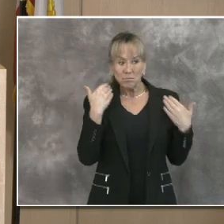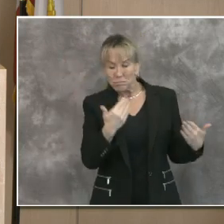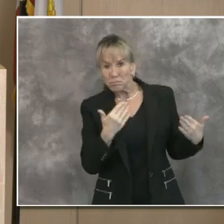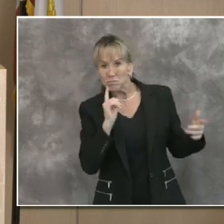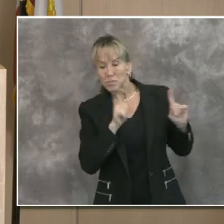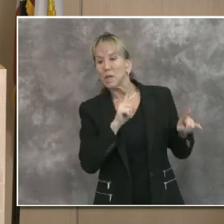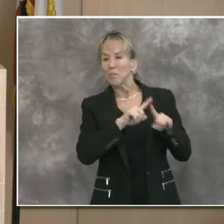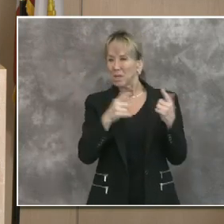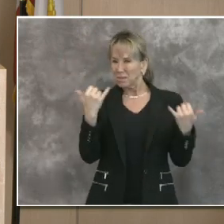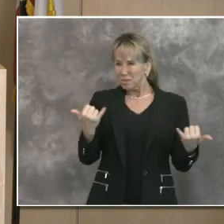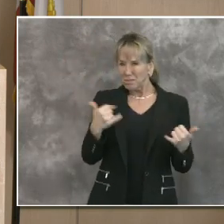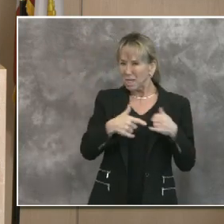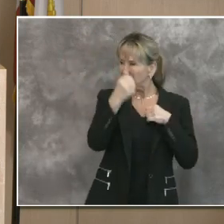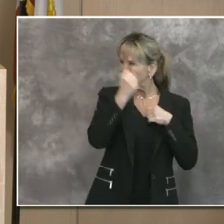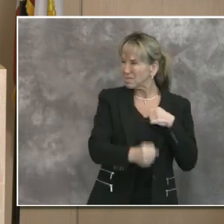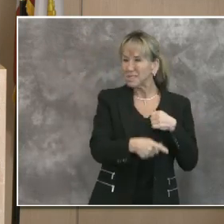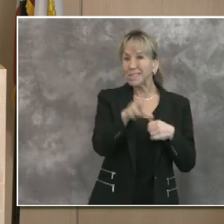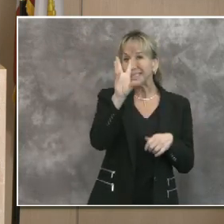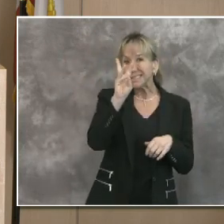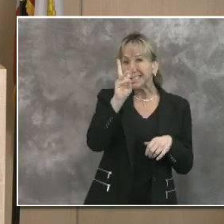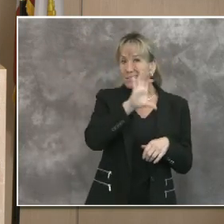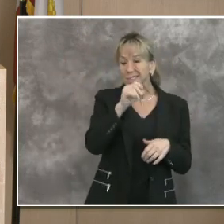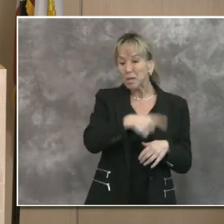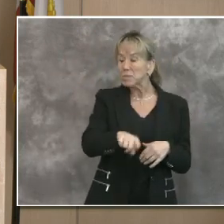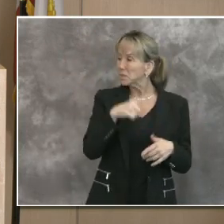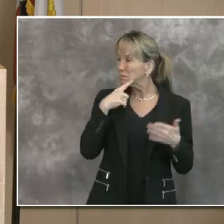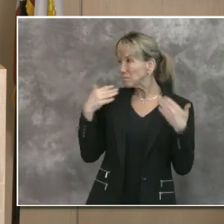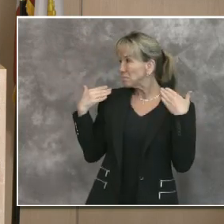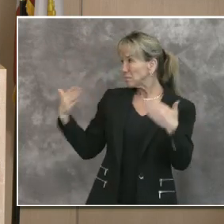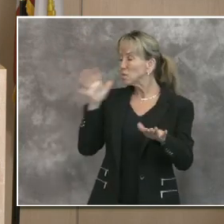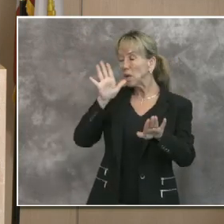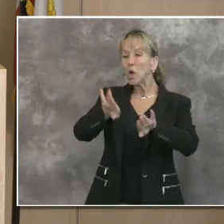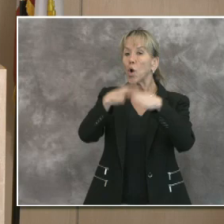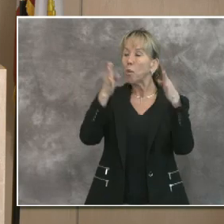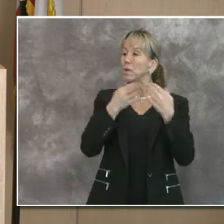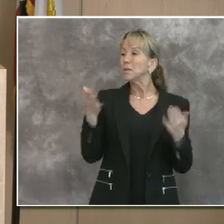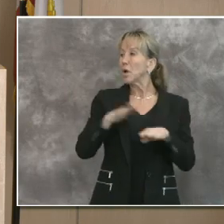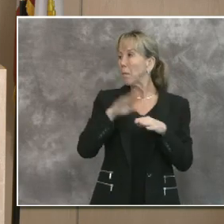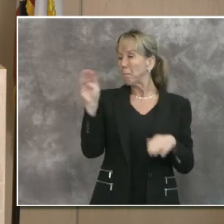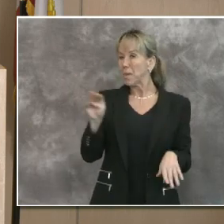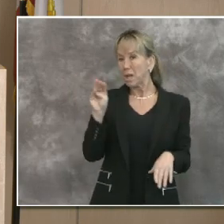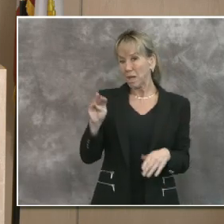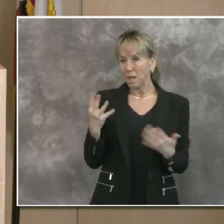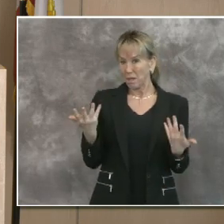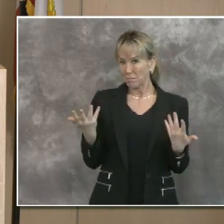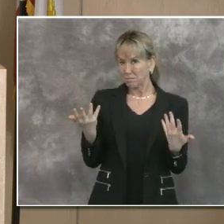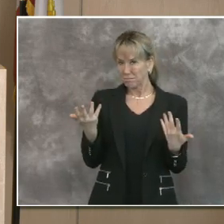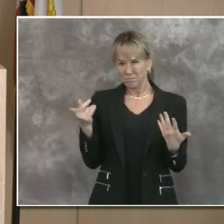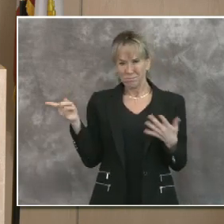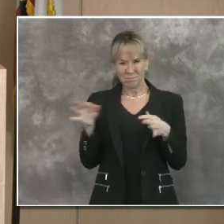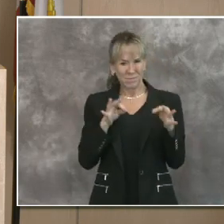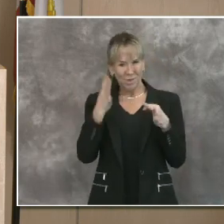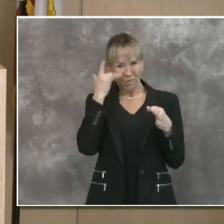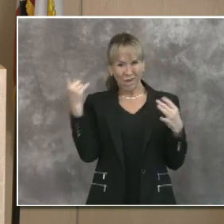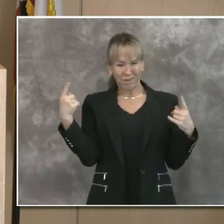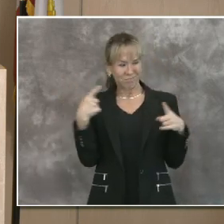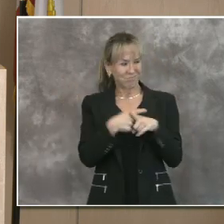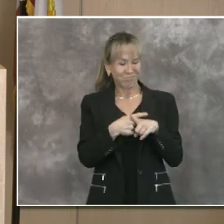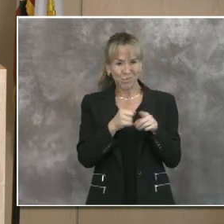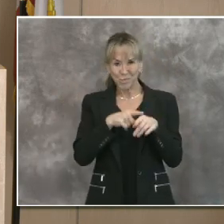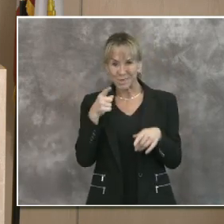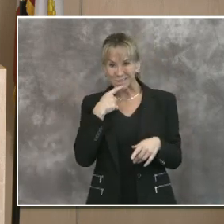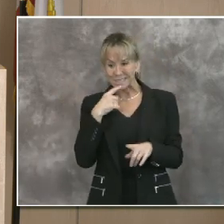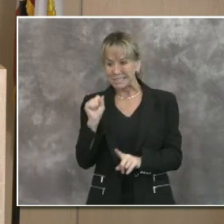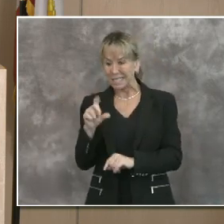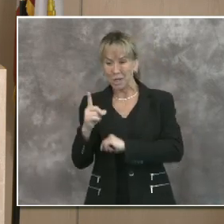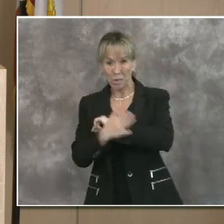announced today they will reopen certain outdoor businesses and other facilities on Monday. Can you please explain why there is a disparity? Is San Diego